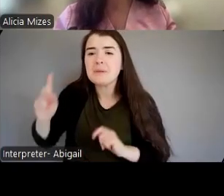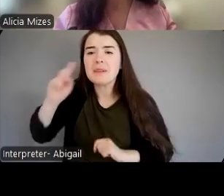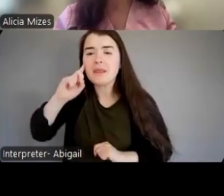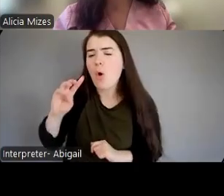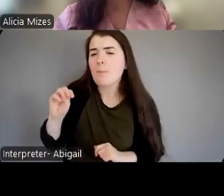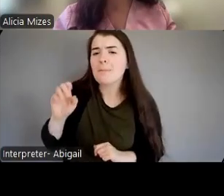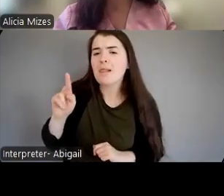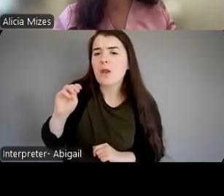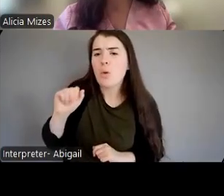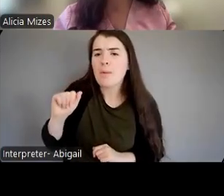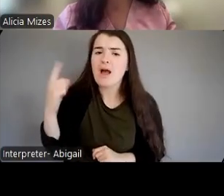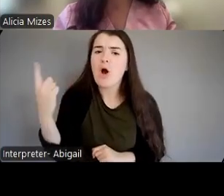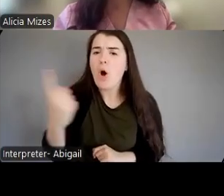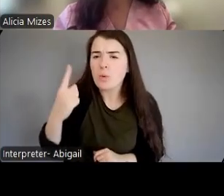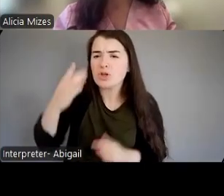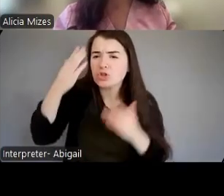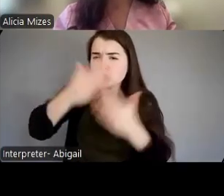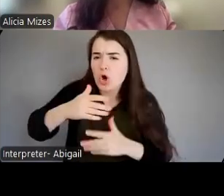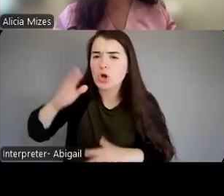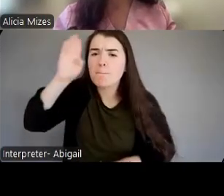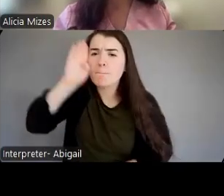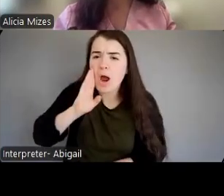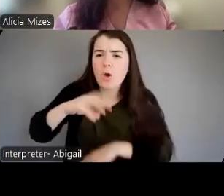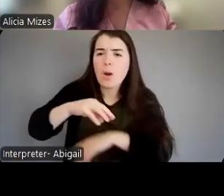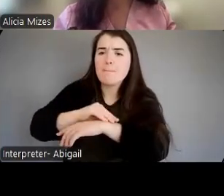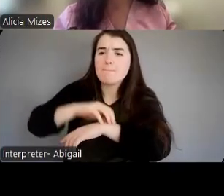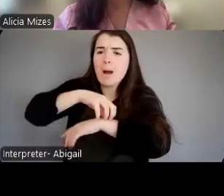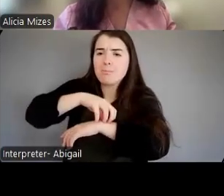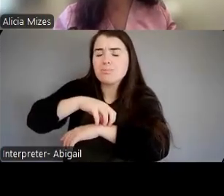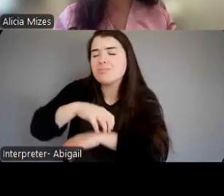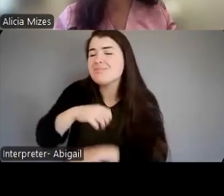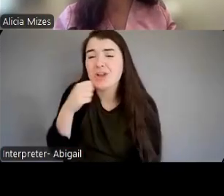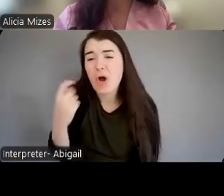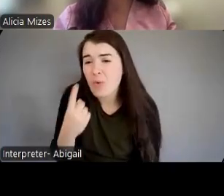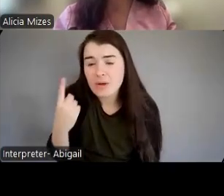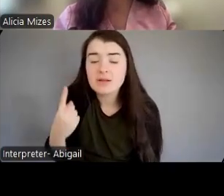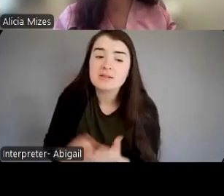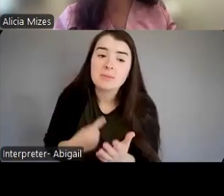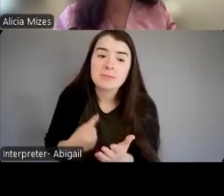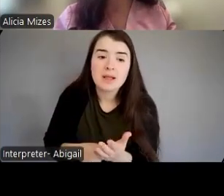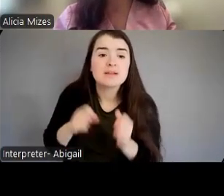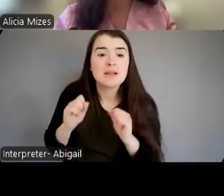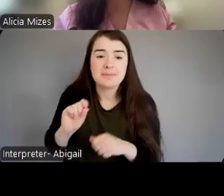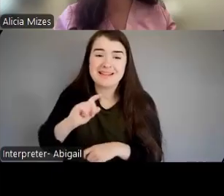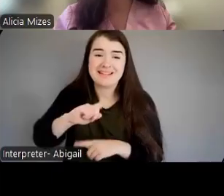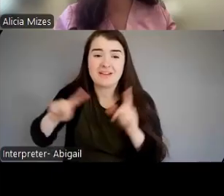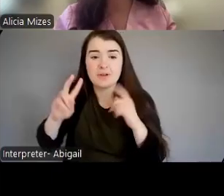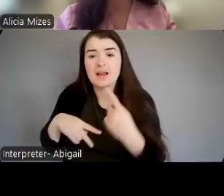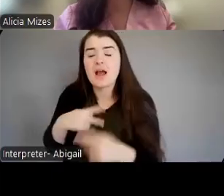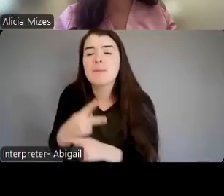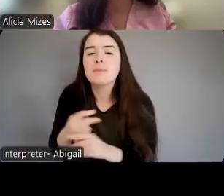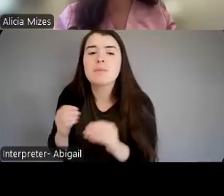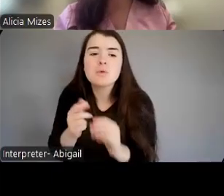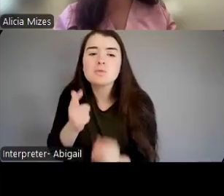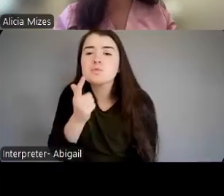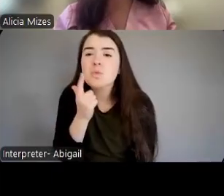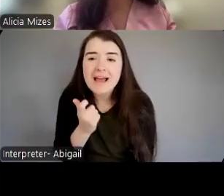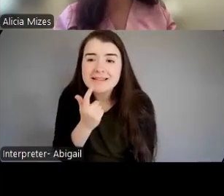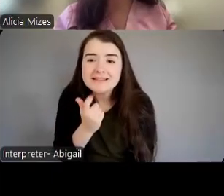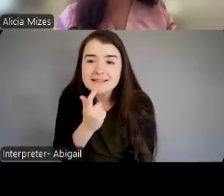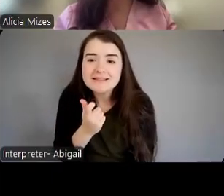going to be a dark brown bump. This is not always the case. You can get amelanotic melanoma where it actually has more of a red appearance,